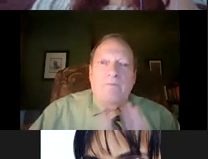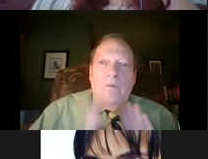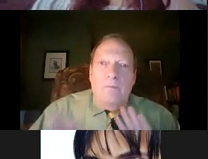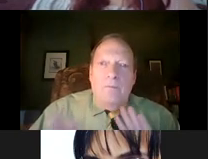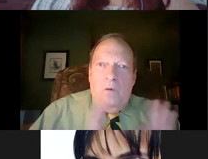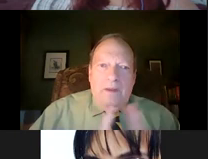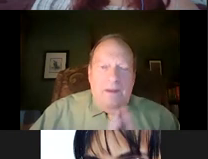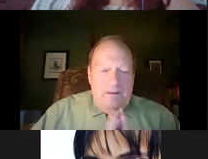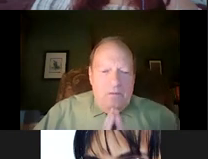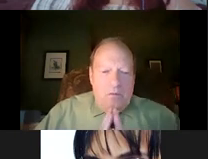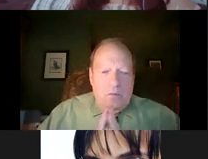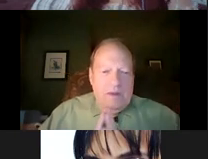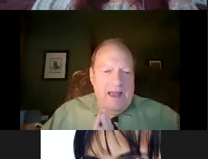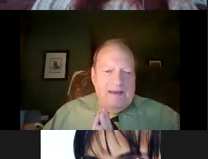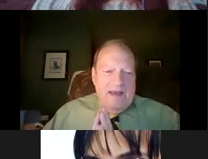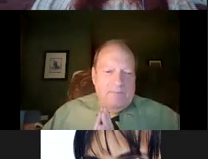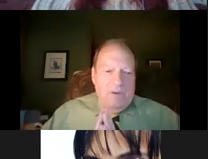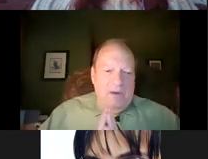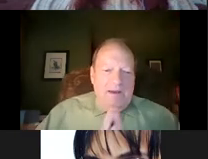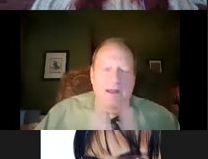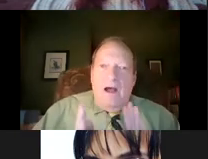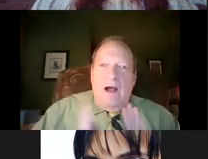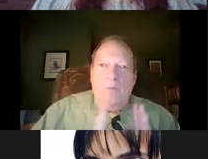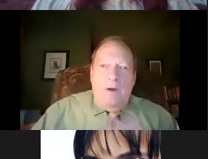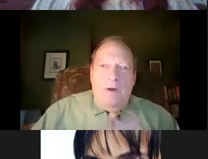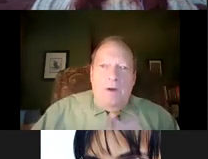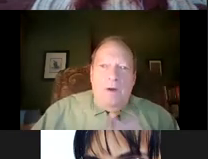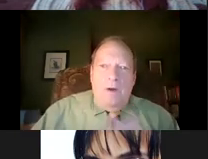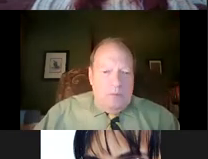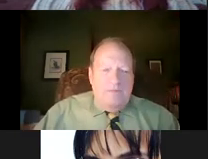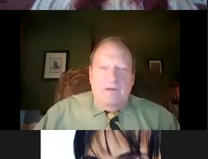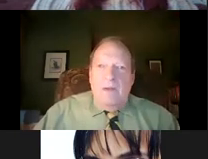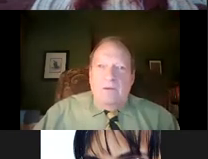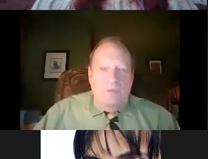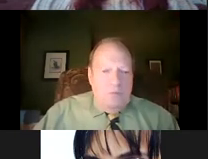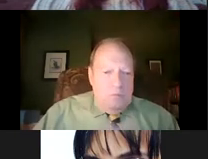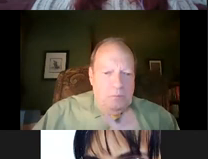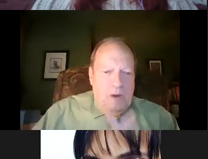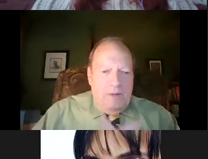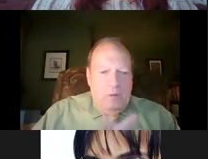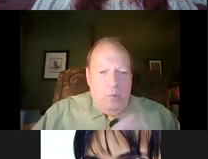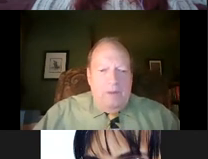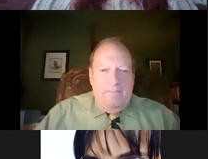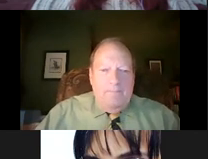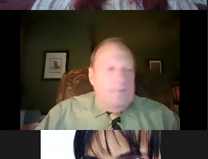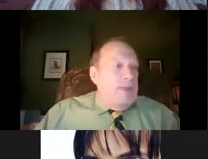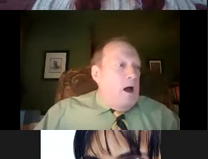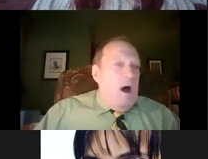But before we end that period, I wanted just to talk briefly about two prominent